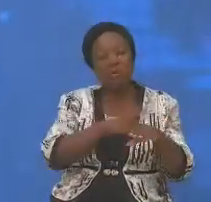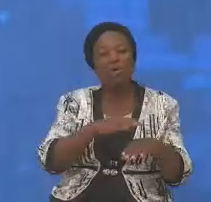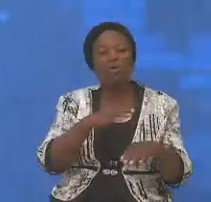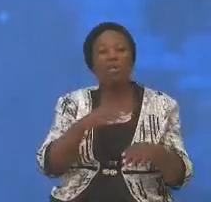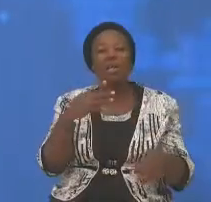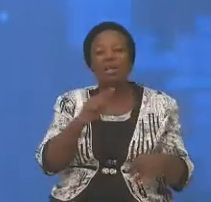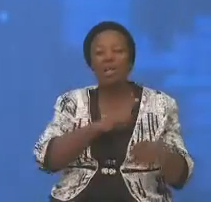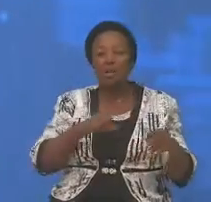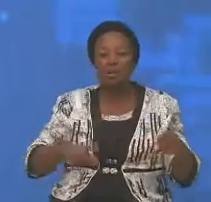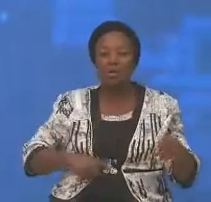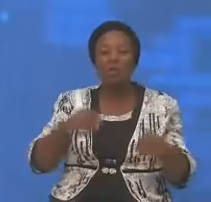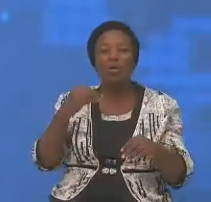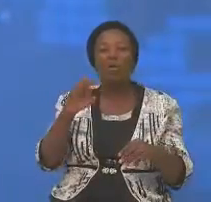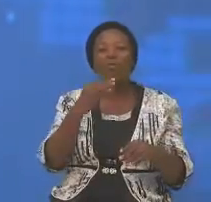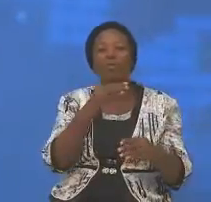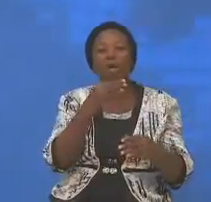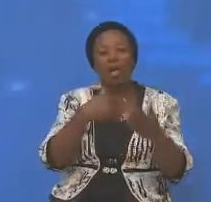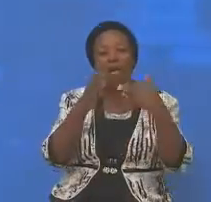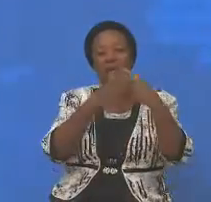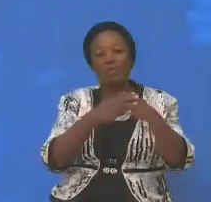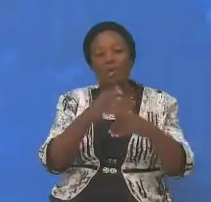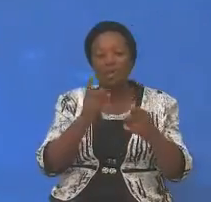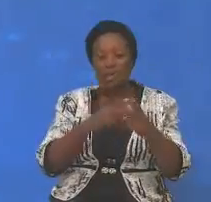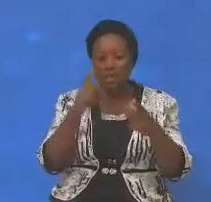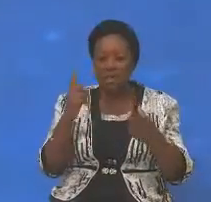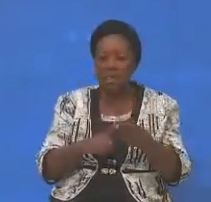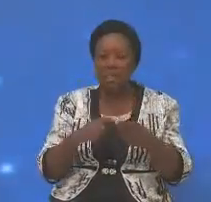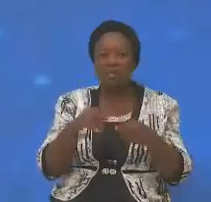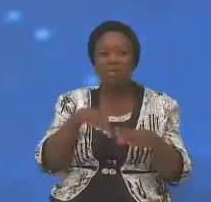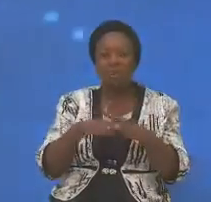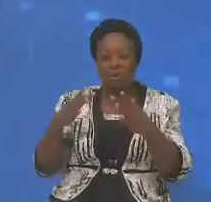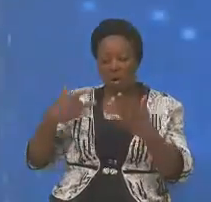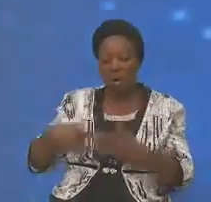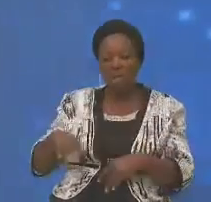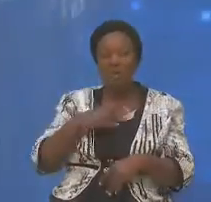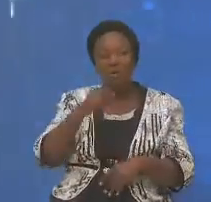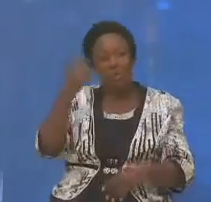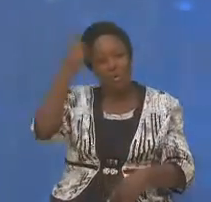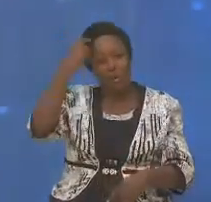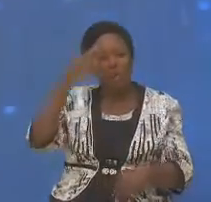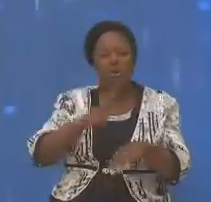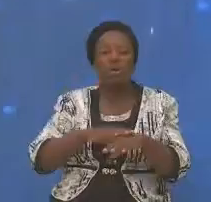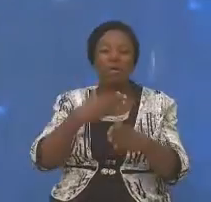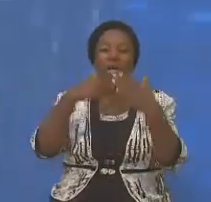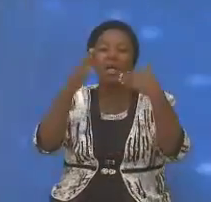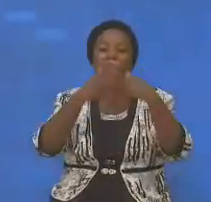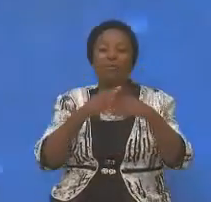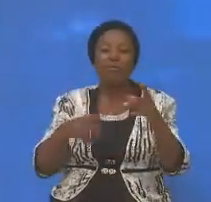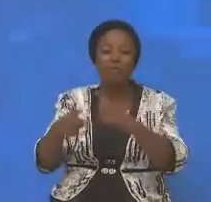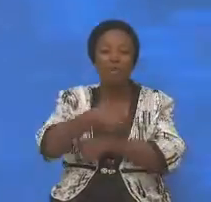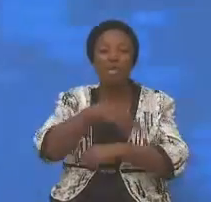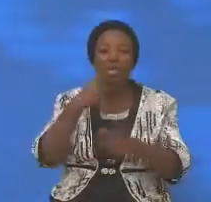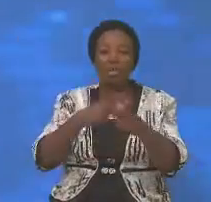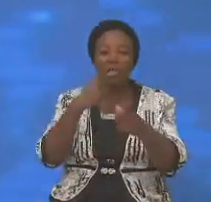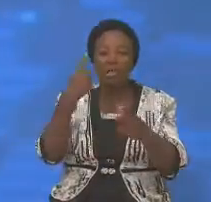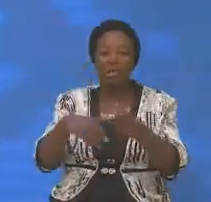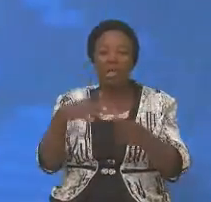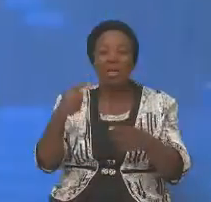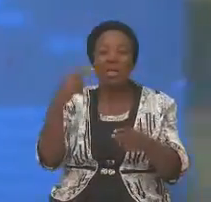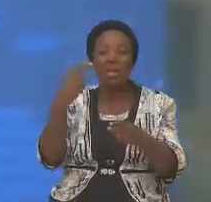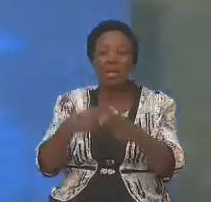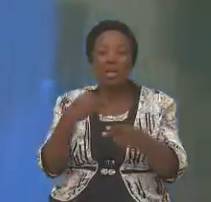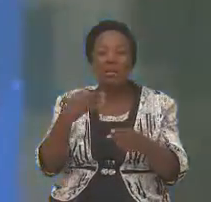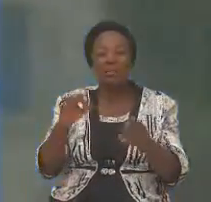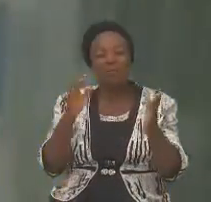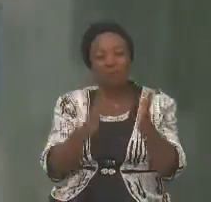rod to heaven. As you point your heart, your heart, your mind unto heaven today,